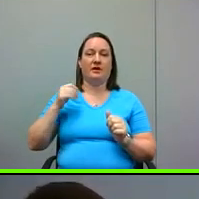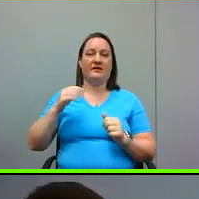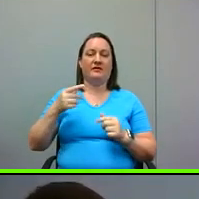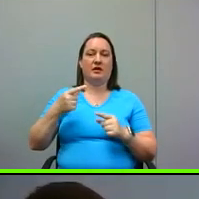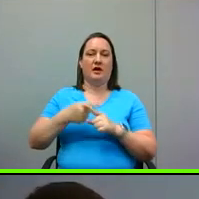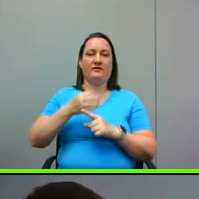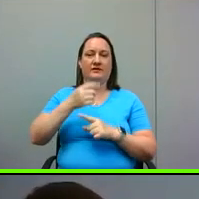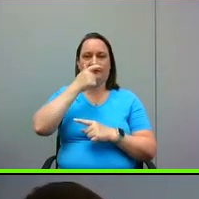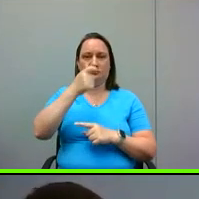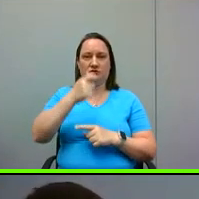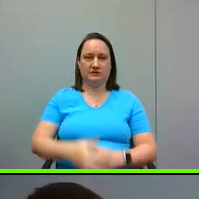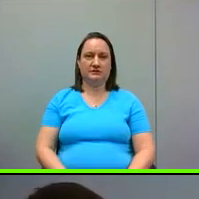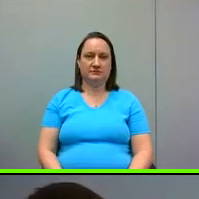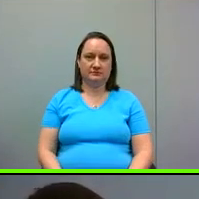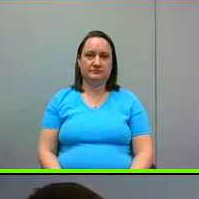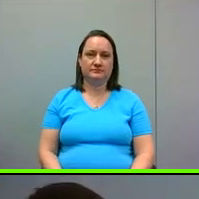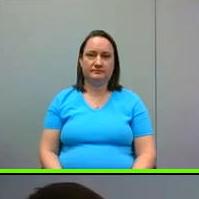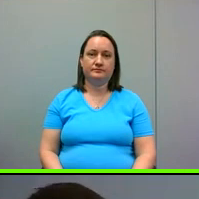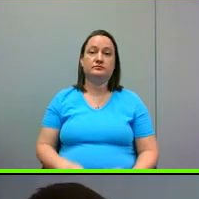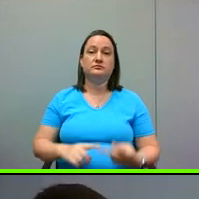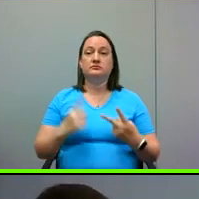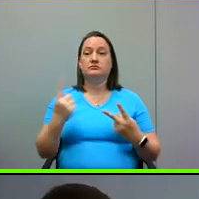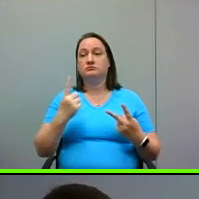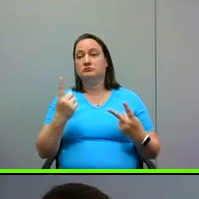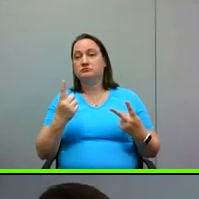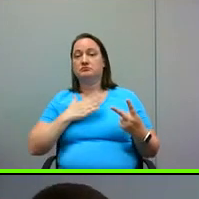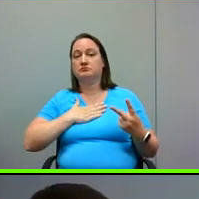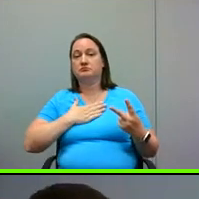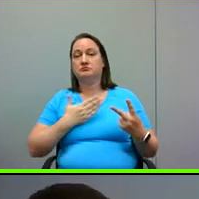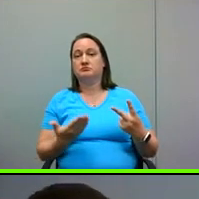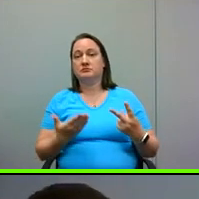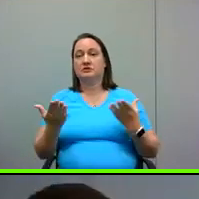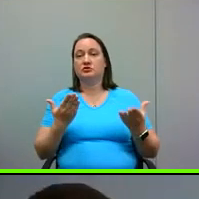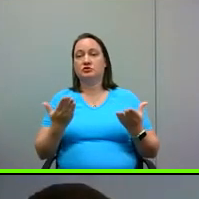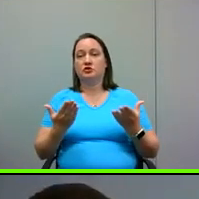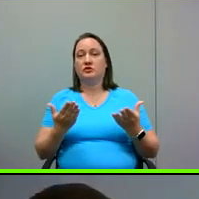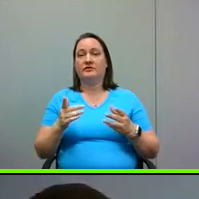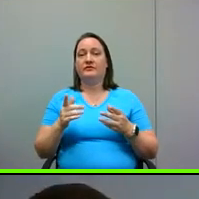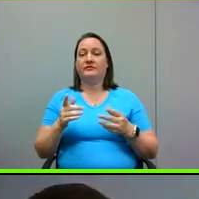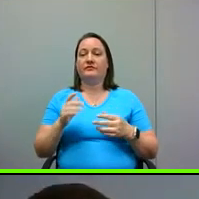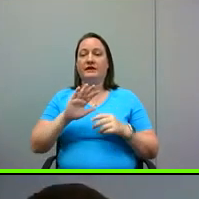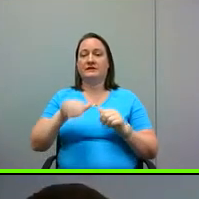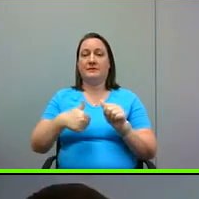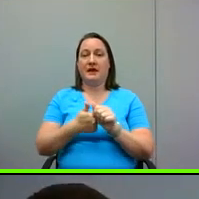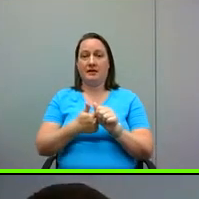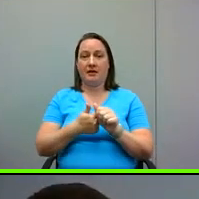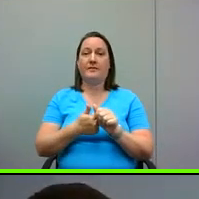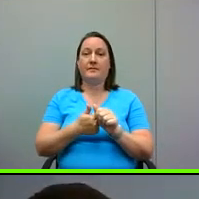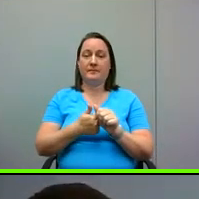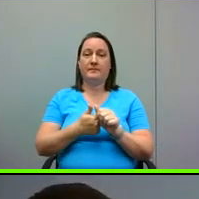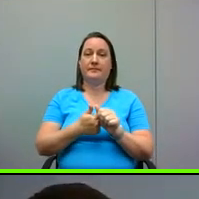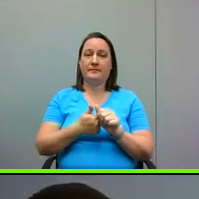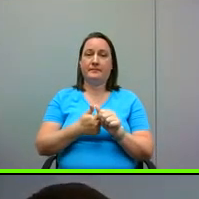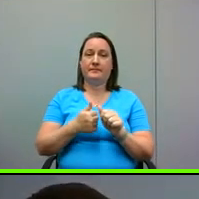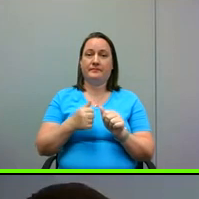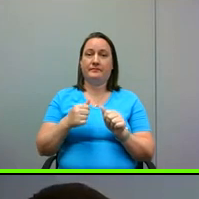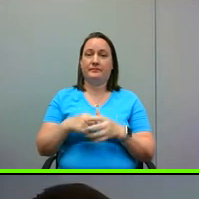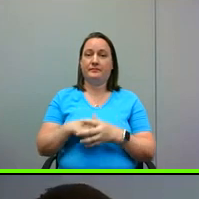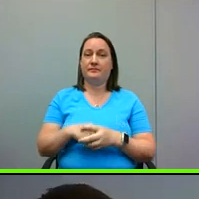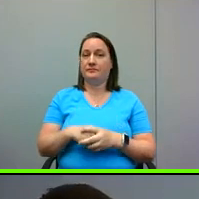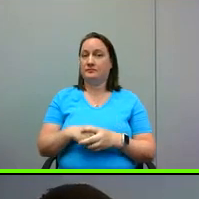We do need a backup. Is there somebody that would be willing to serve in the role as a